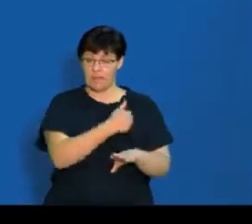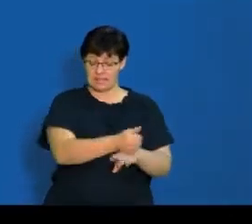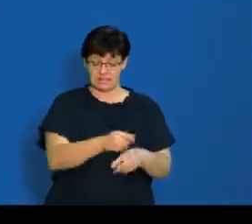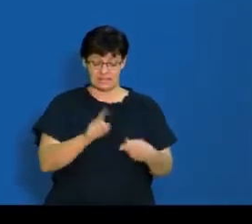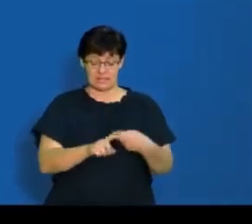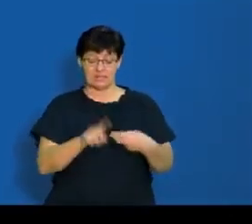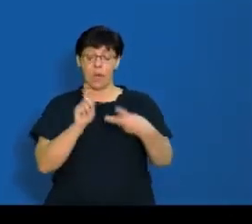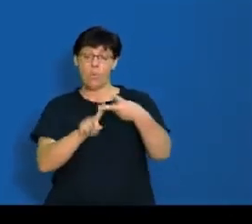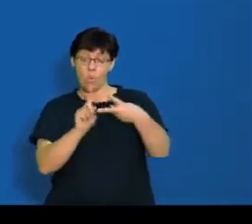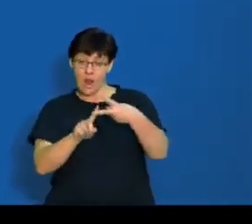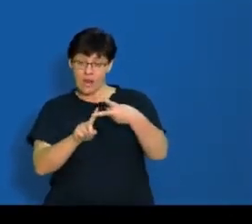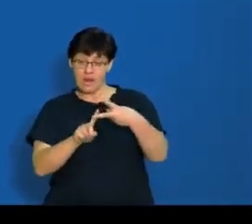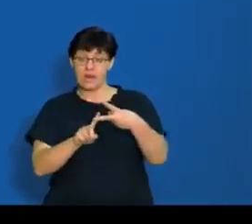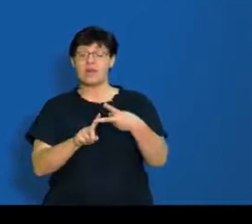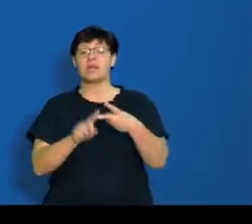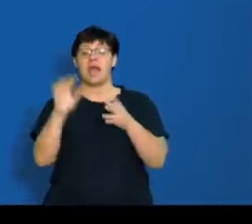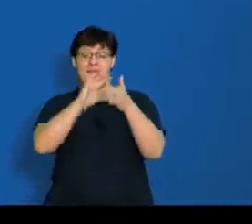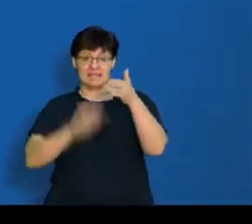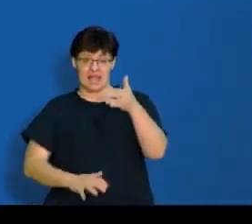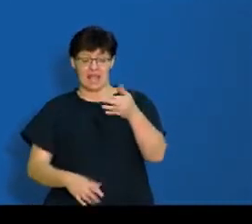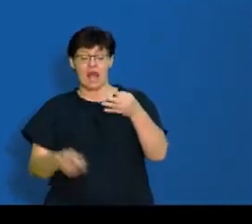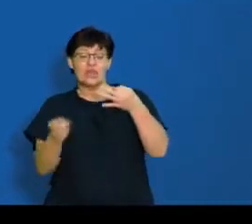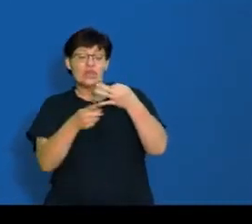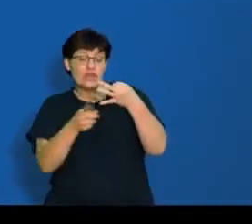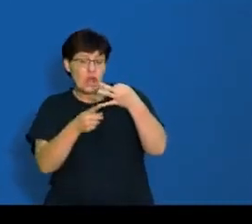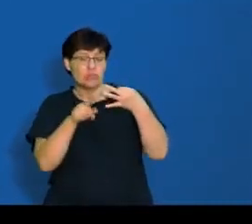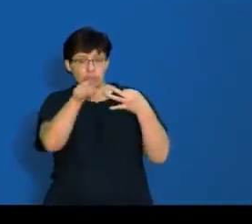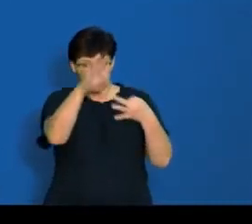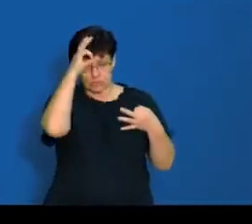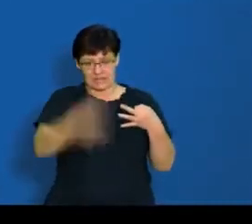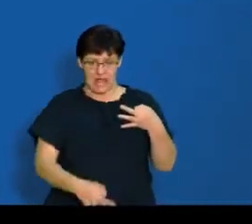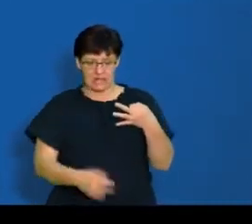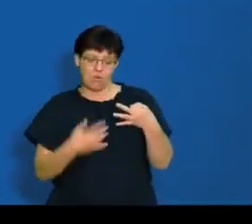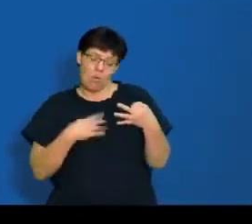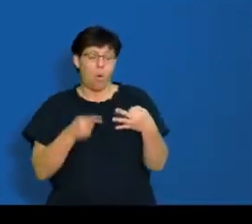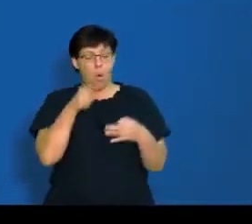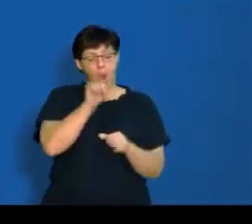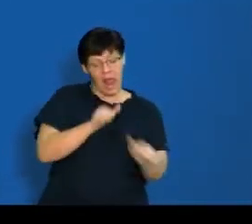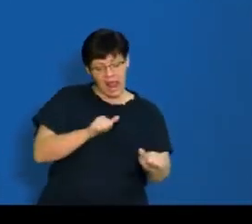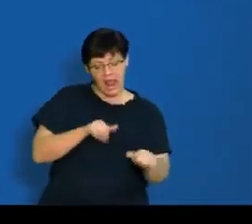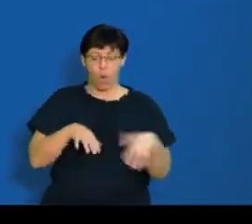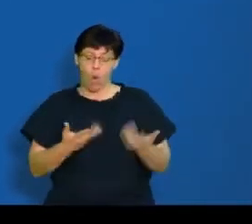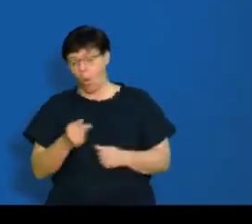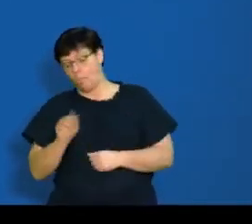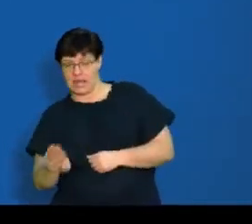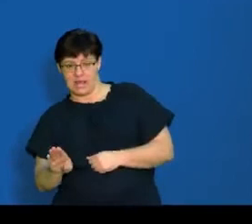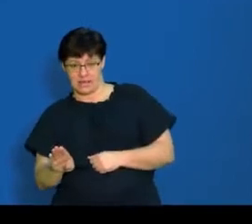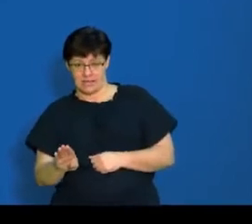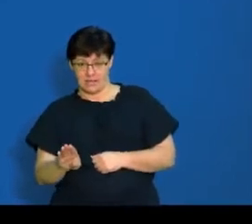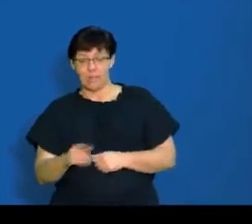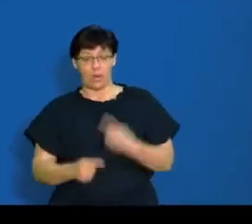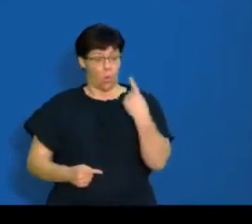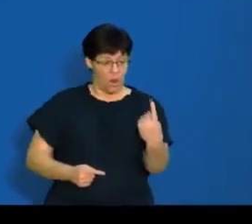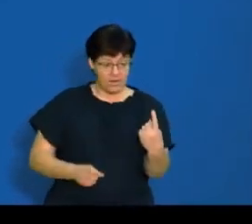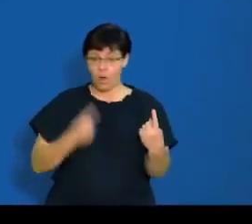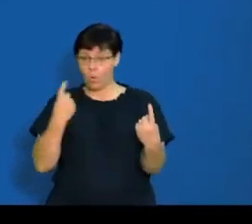an essay question, and then the third one is up to you. You can choose either a source-based question